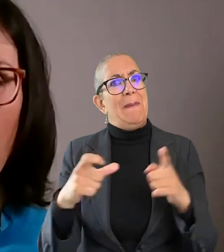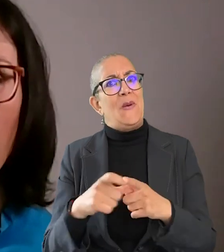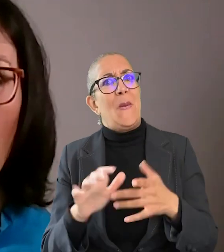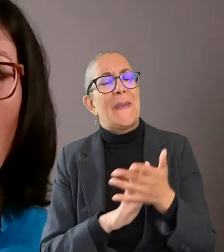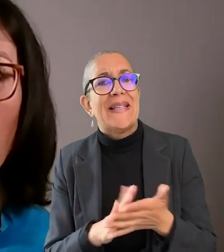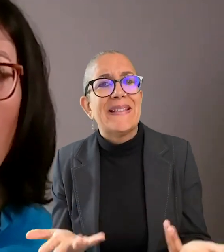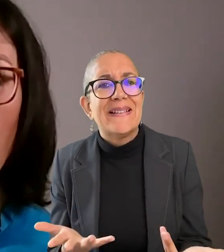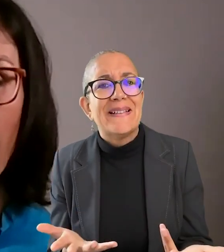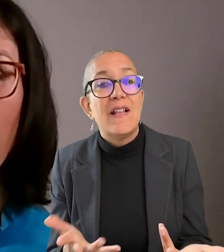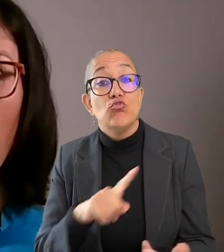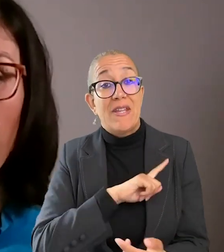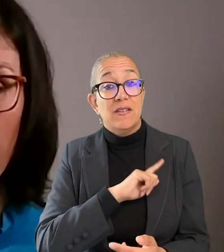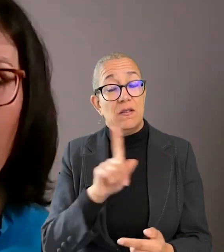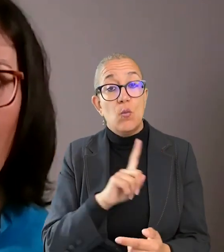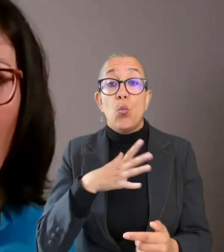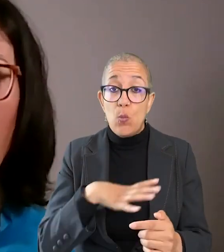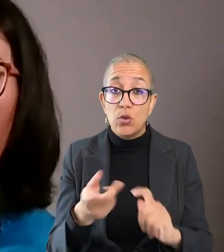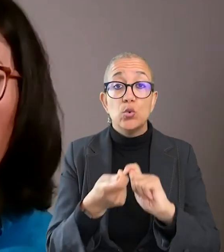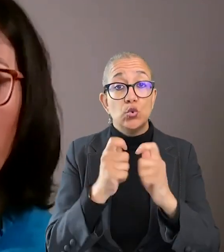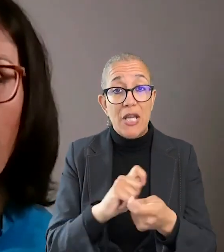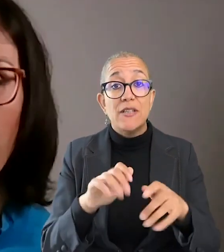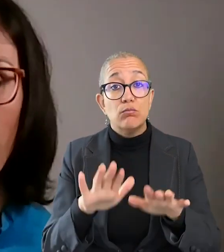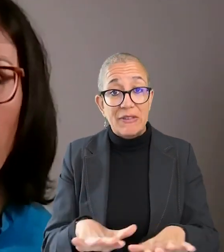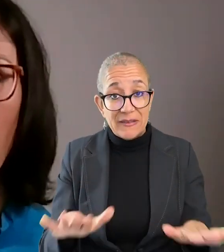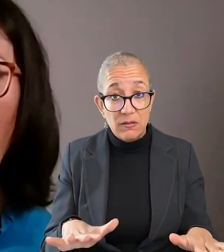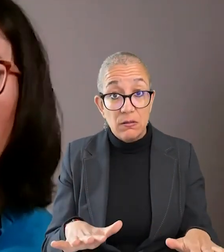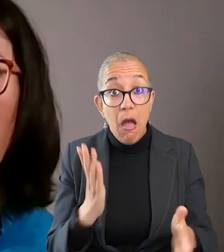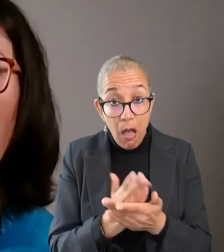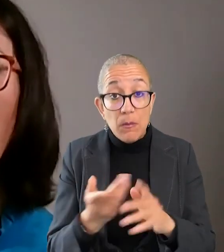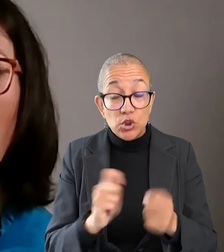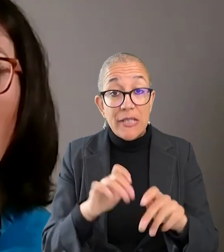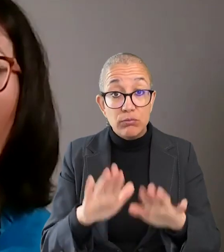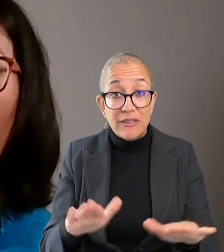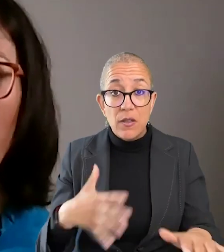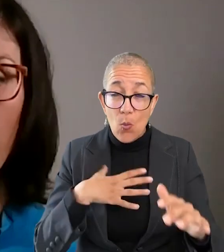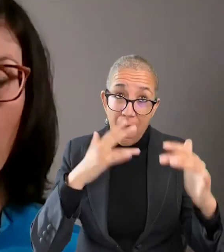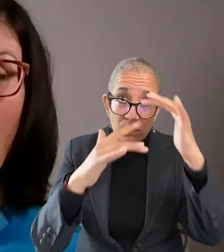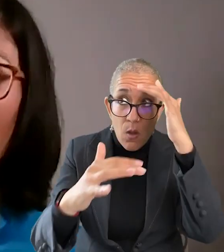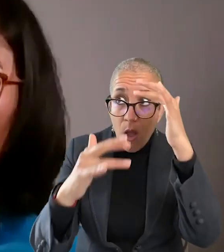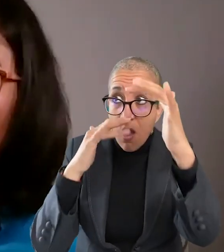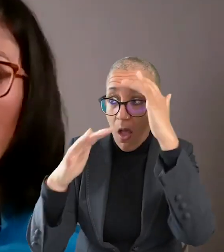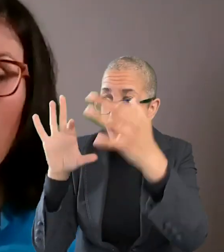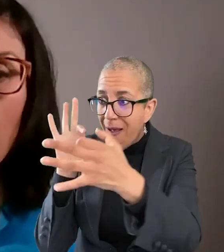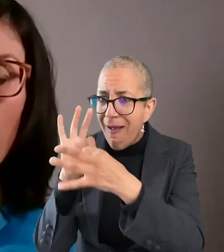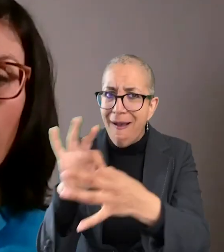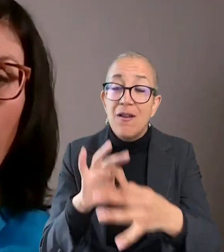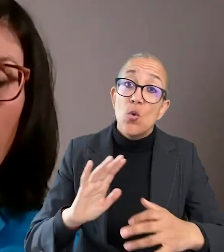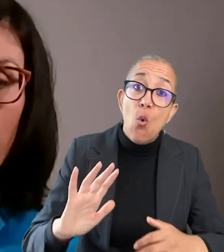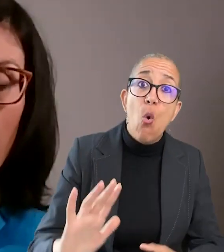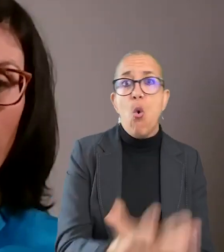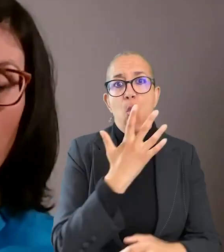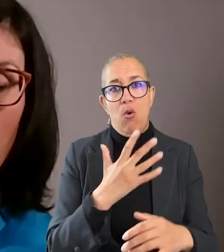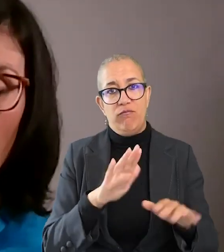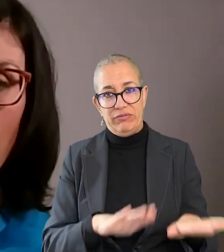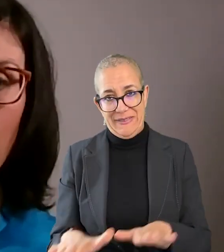is because we want to change Britain. And if we're going to change Britain, we have to be attuned to all of Britain. I would also set us, by the way,